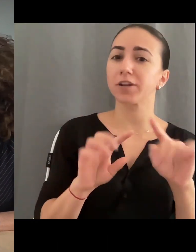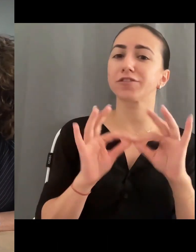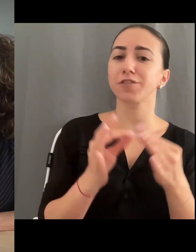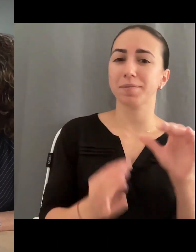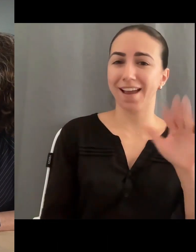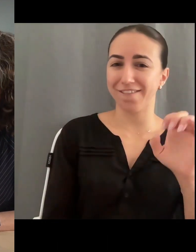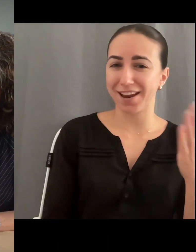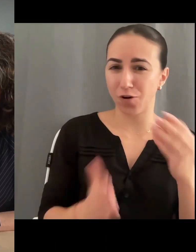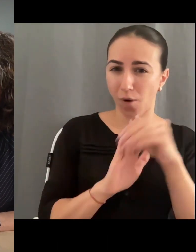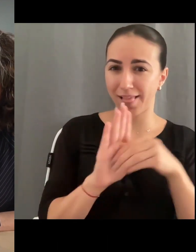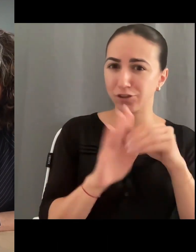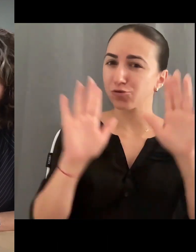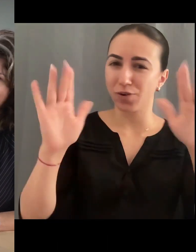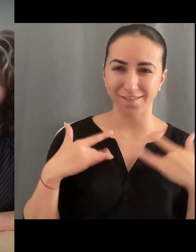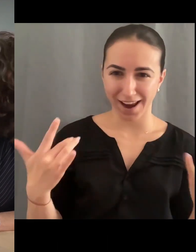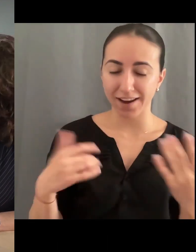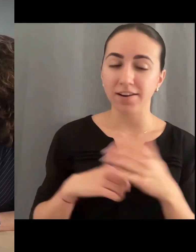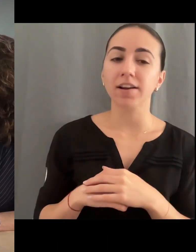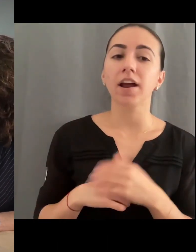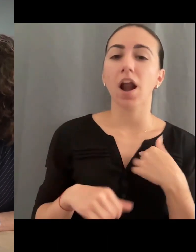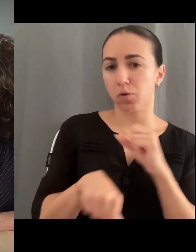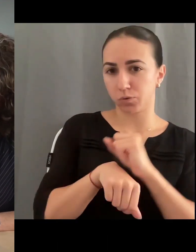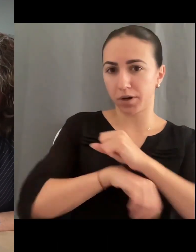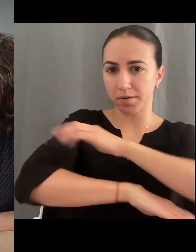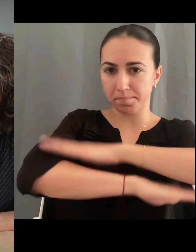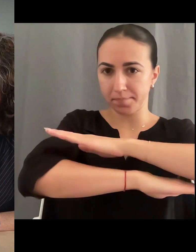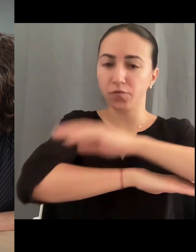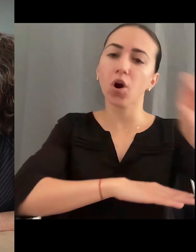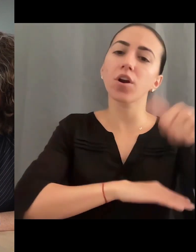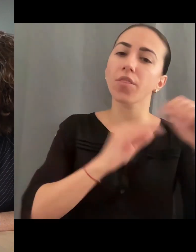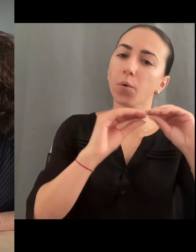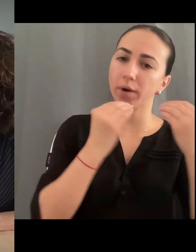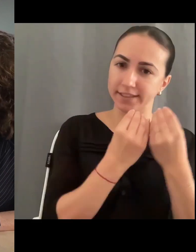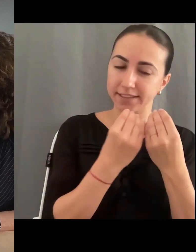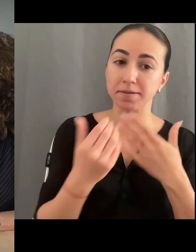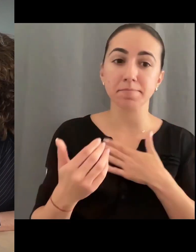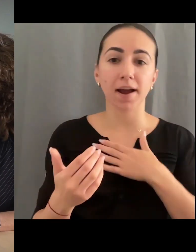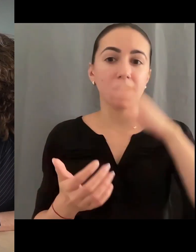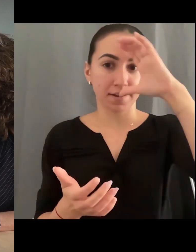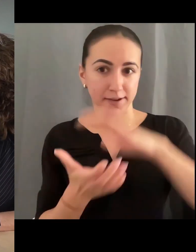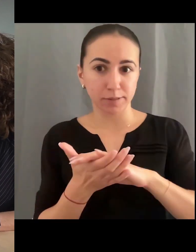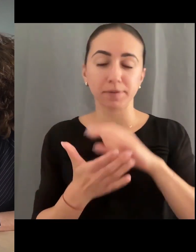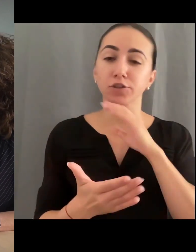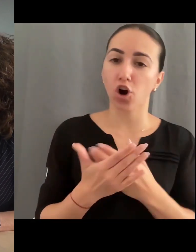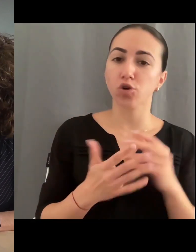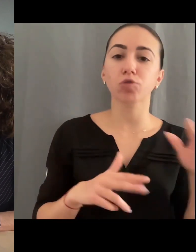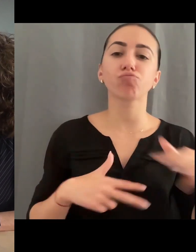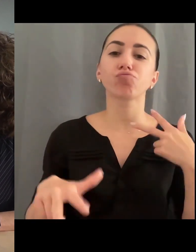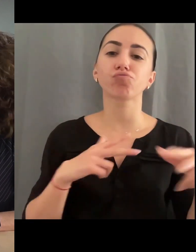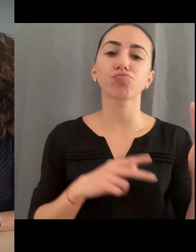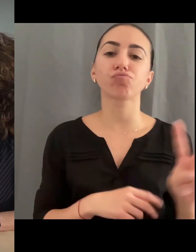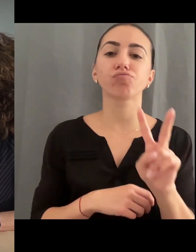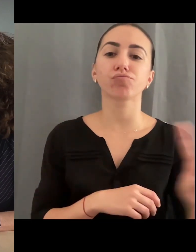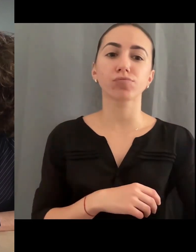in Orlando, an excellent event, and I was working a booth for another organization, and my husband and daughter were walking around and saw someone